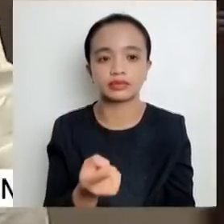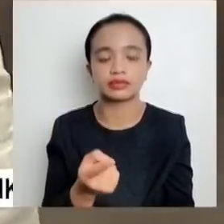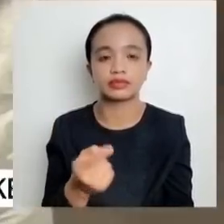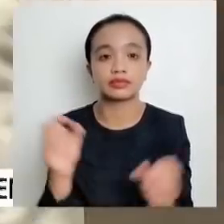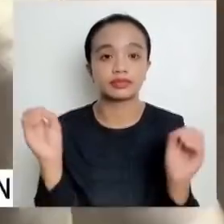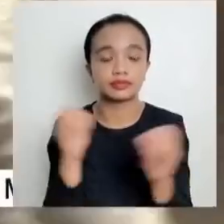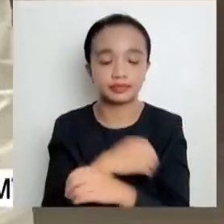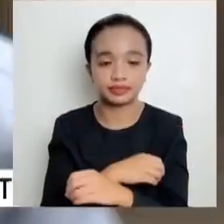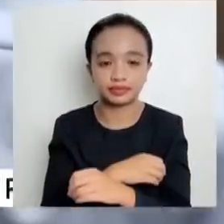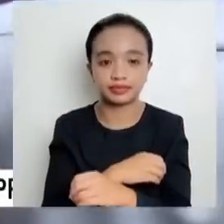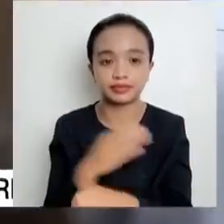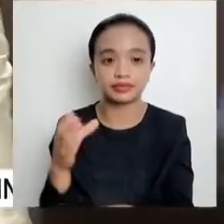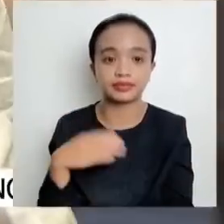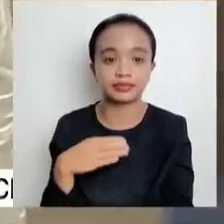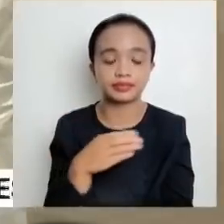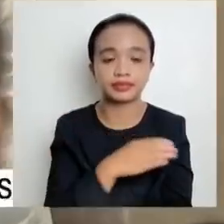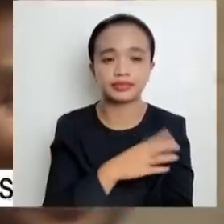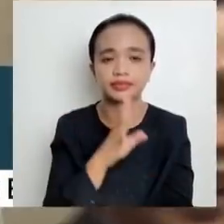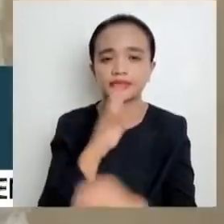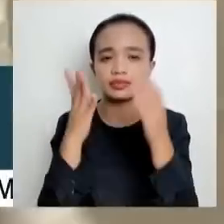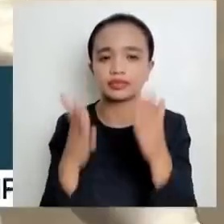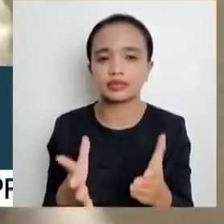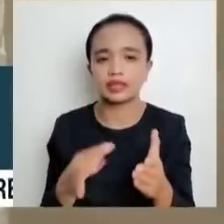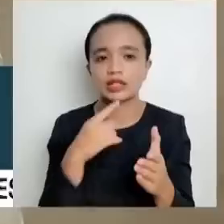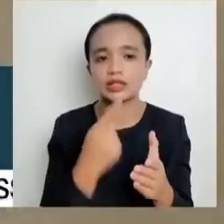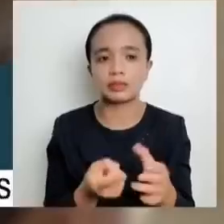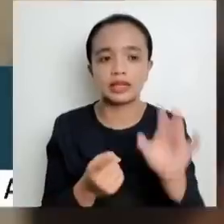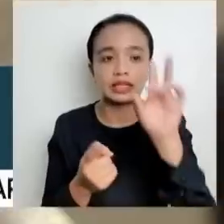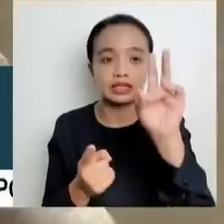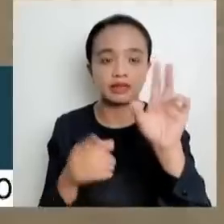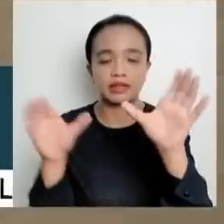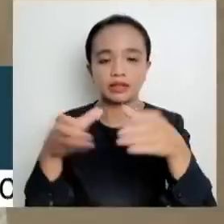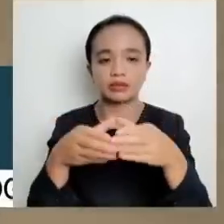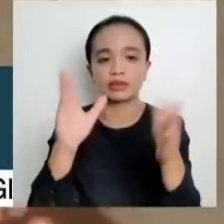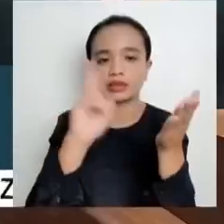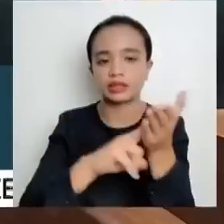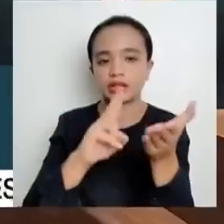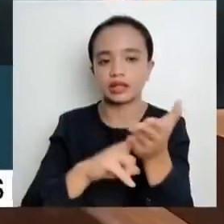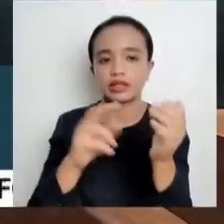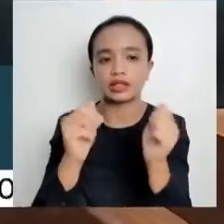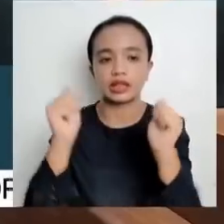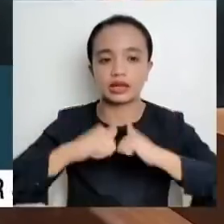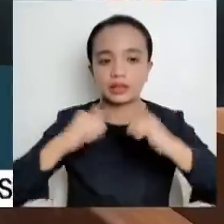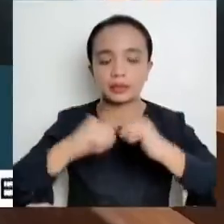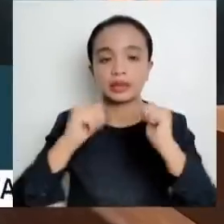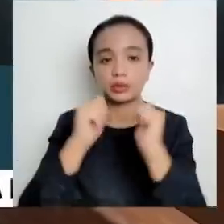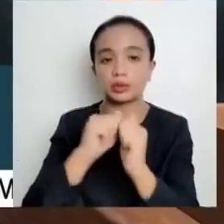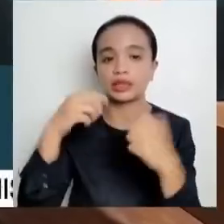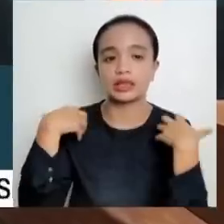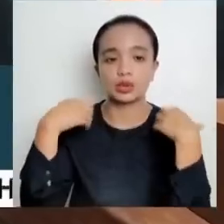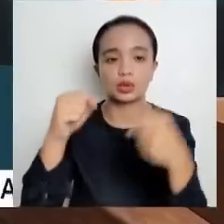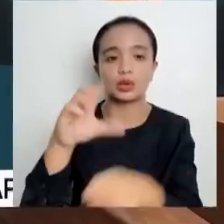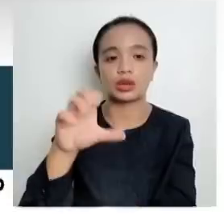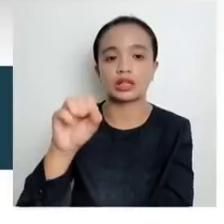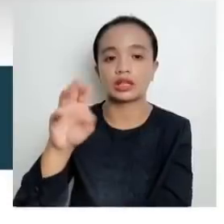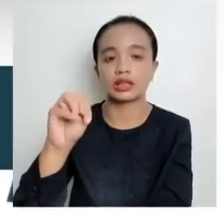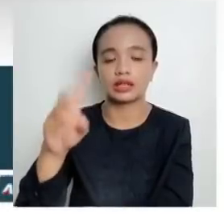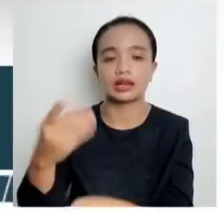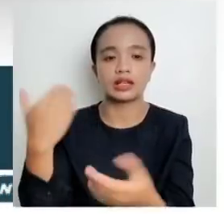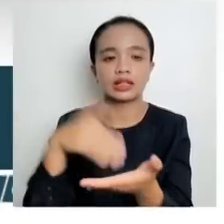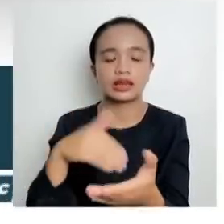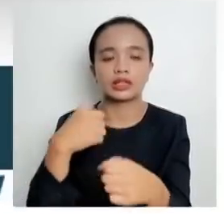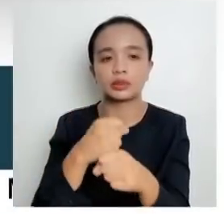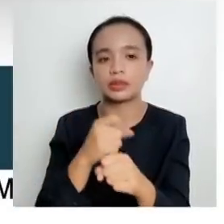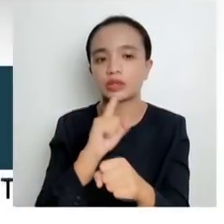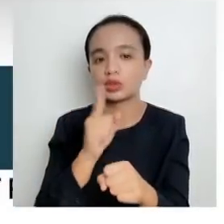House Speaker said at least seven parties signed an agreement with Lakas CMD reaffirming their alliance. These include